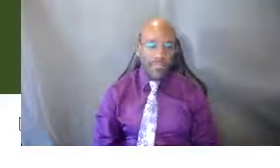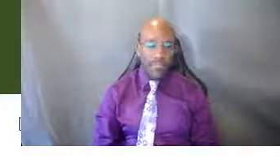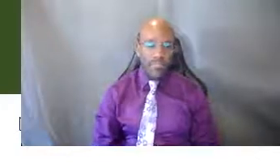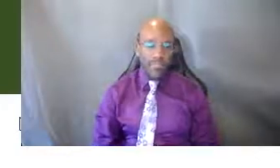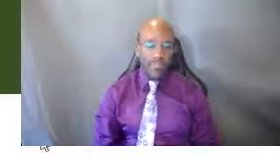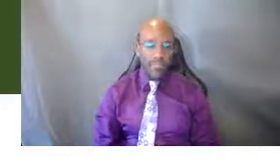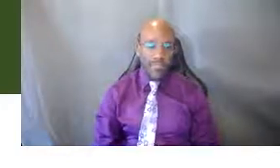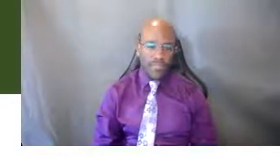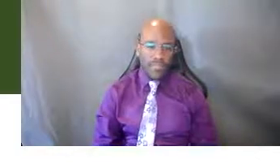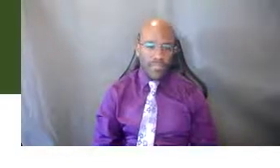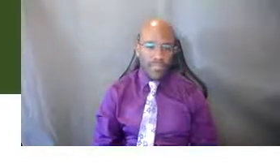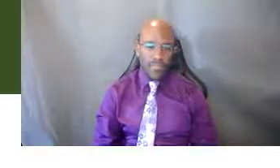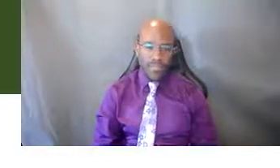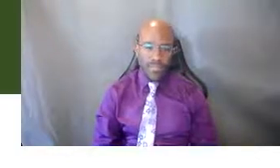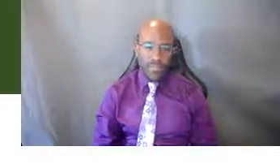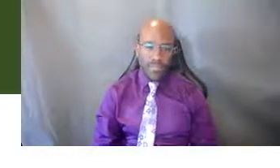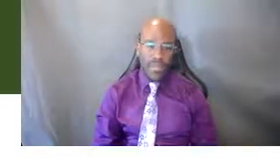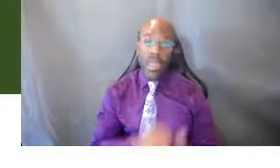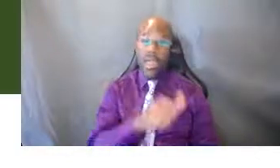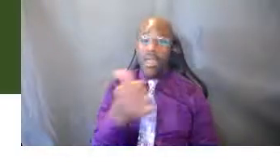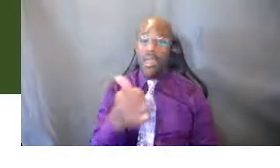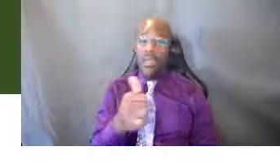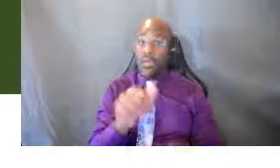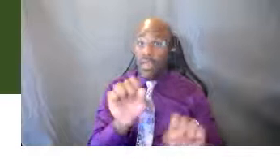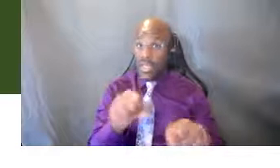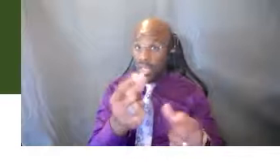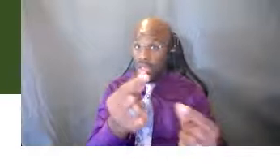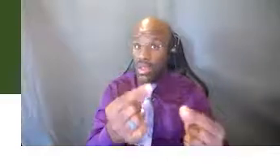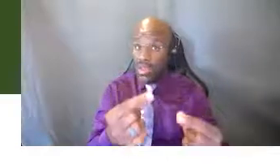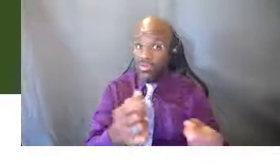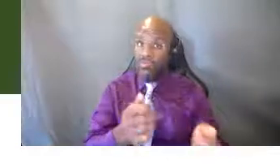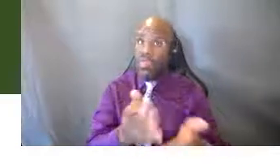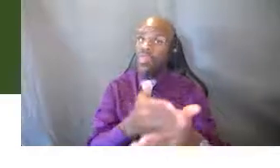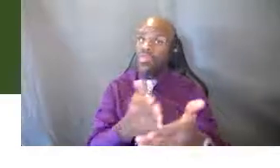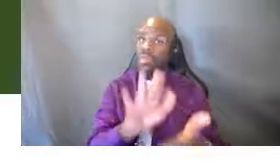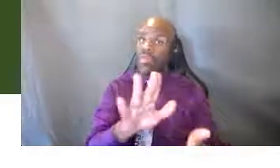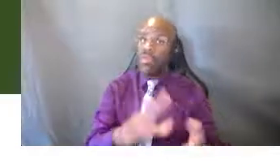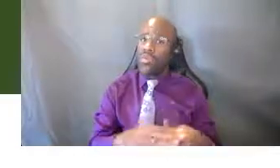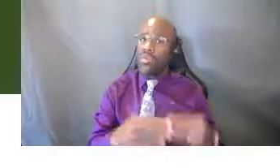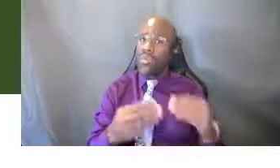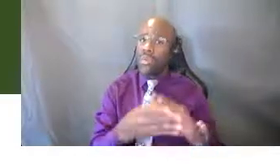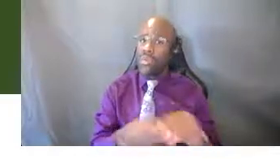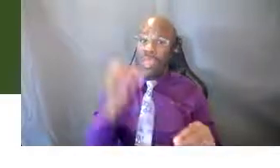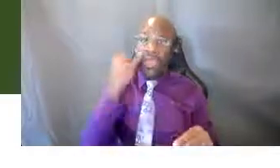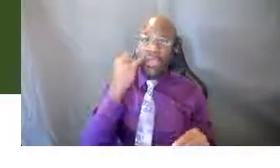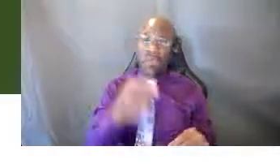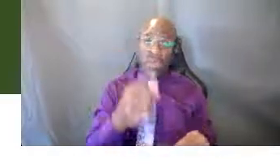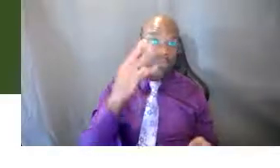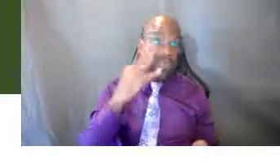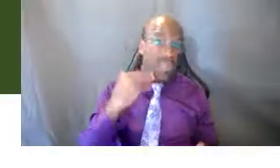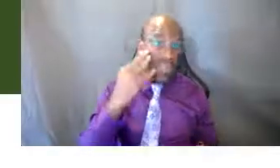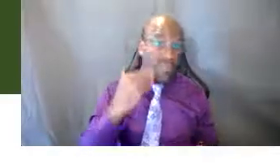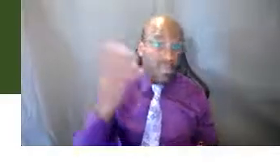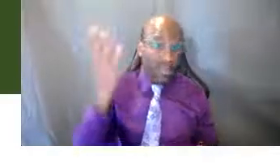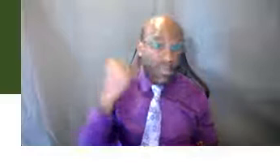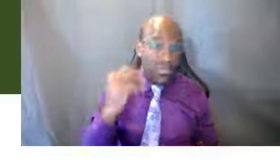The big thing you can do is tell your story. If you've had a mental health crisis, or you have a family member